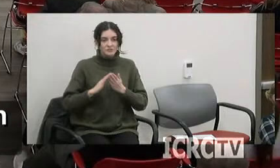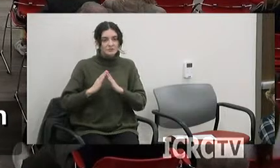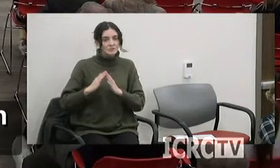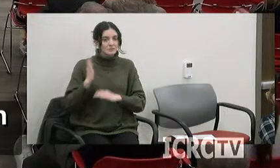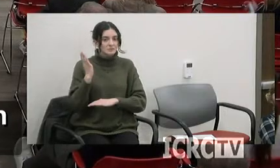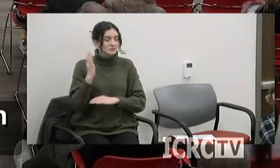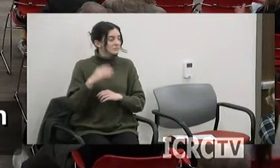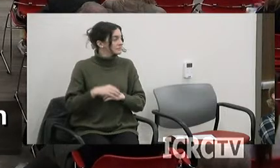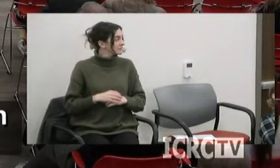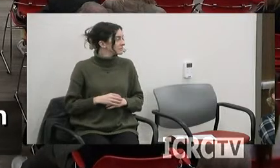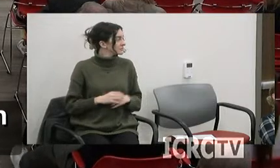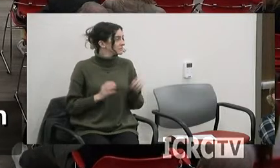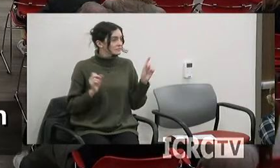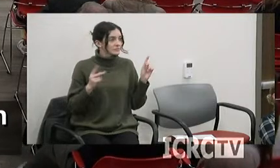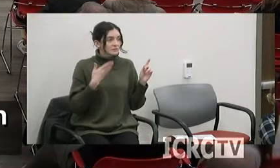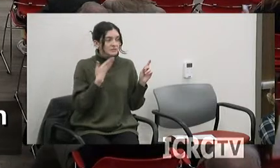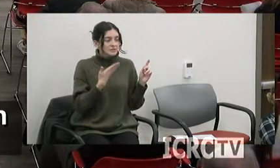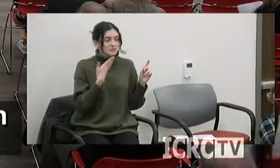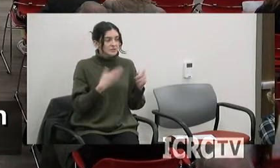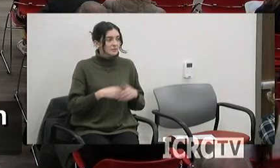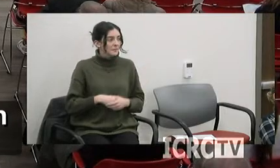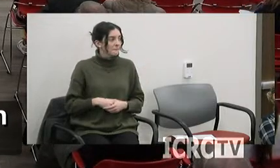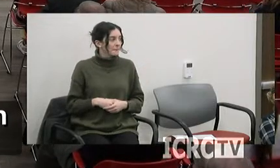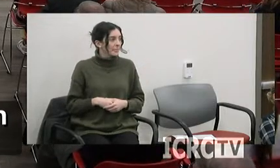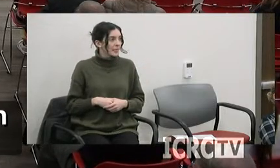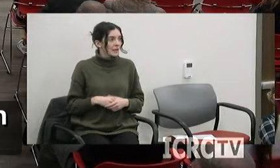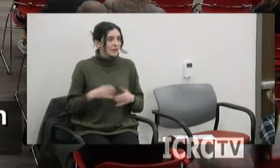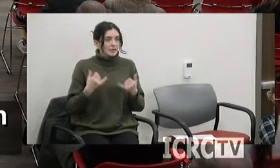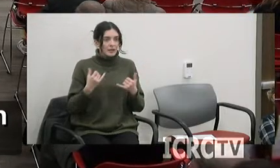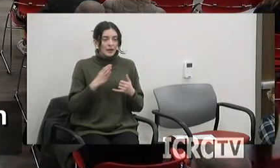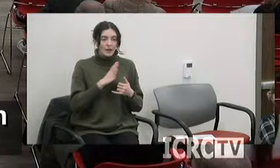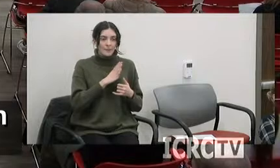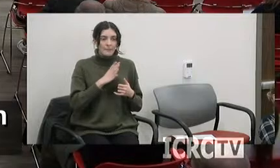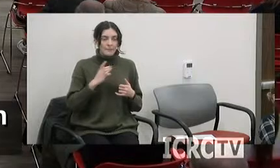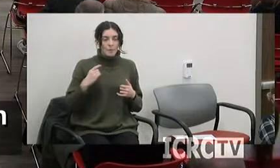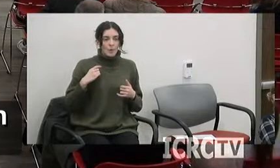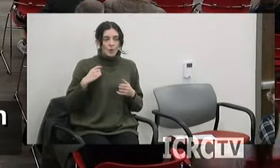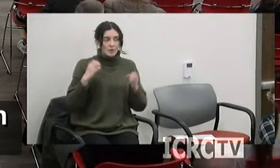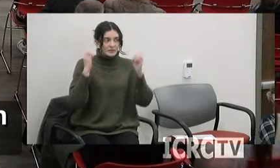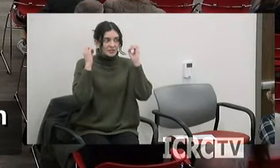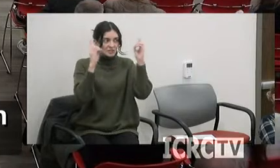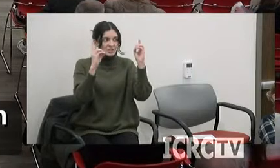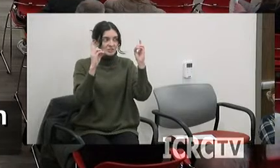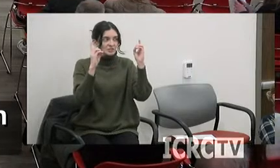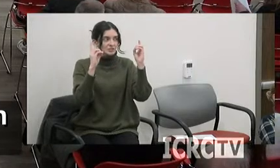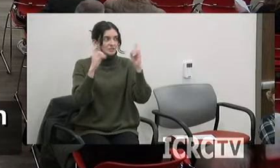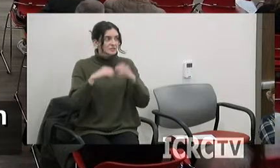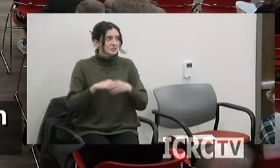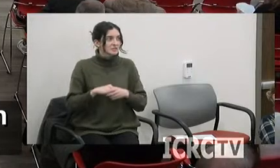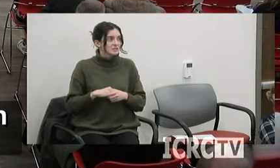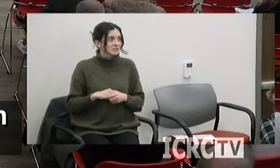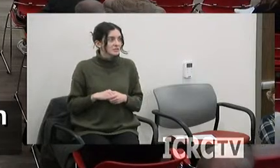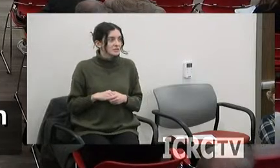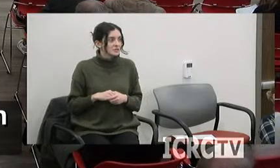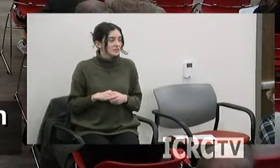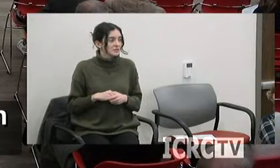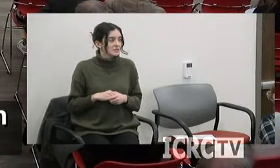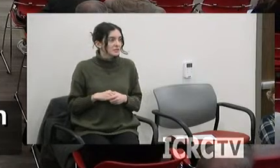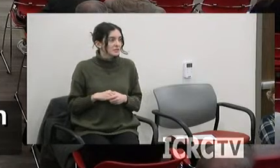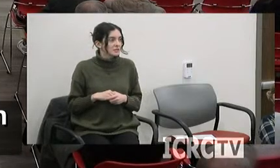Thank you. Let's move ahead to Board of Education Business Superintendent John Spicer.